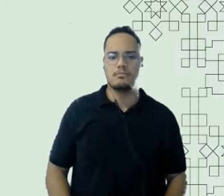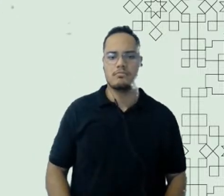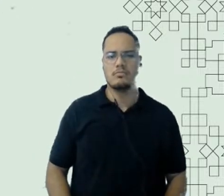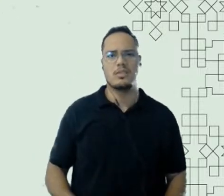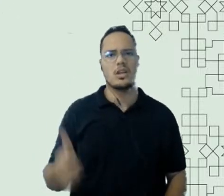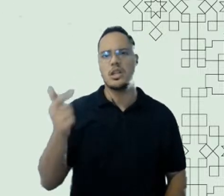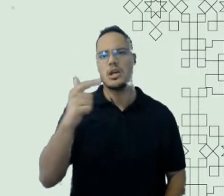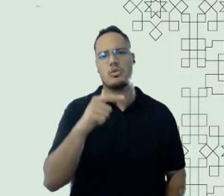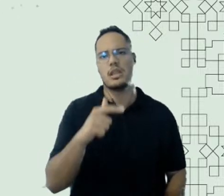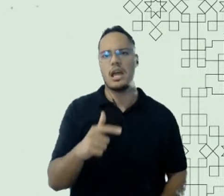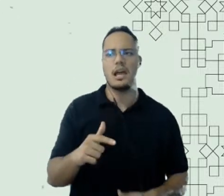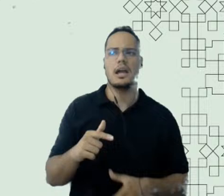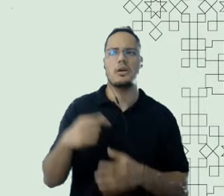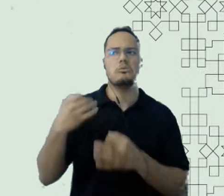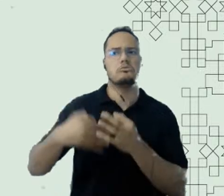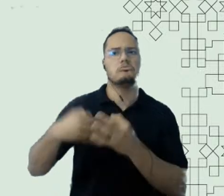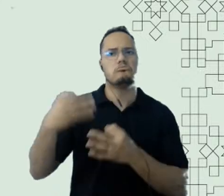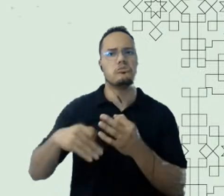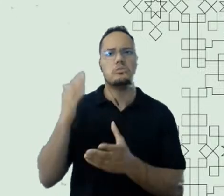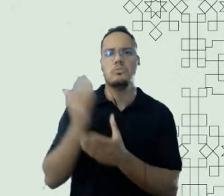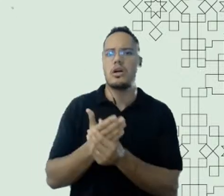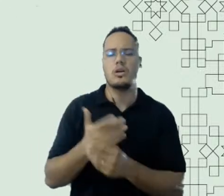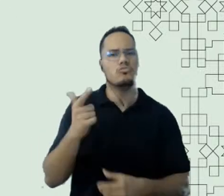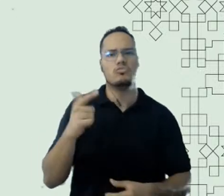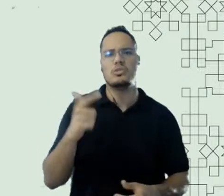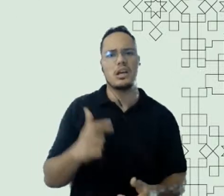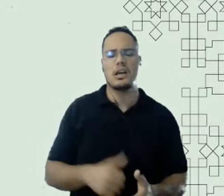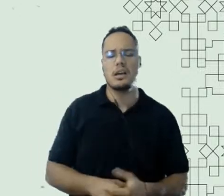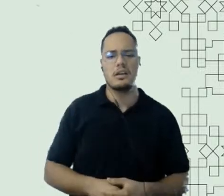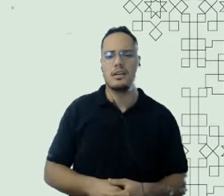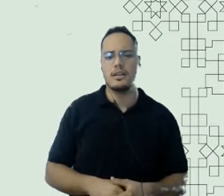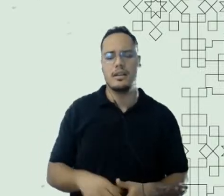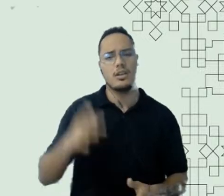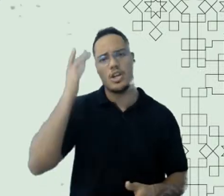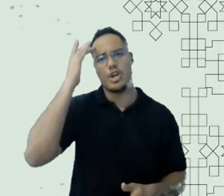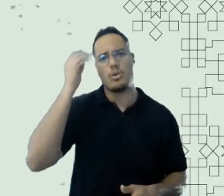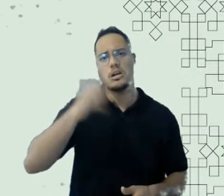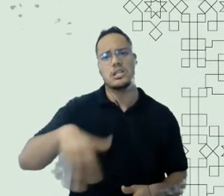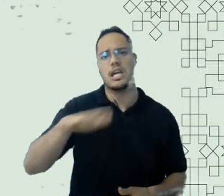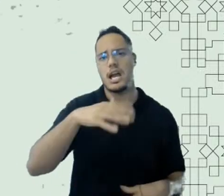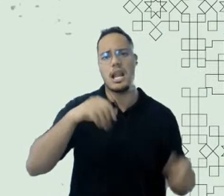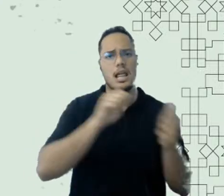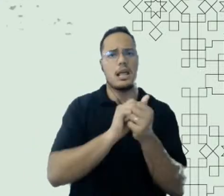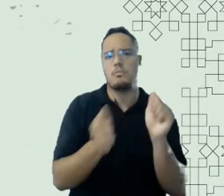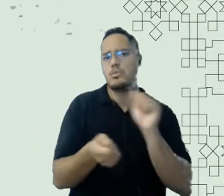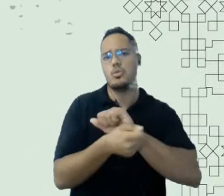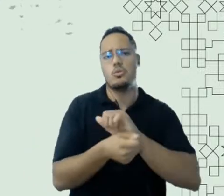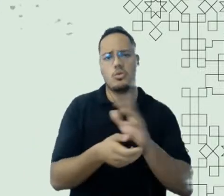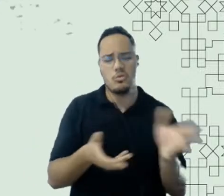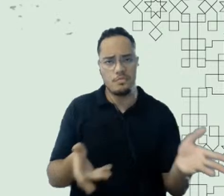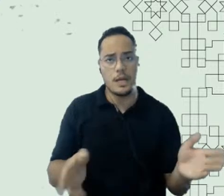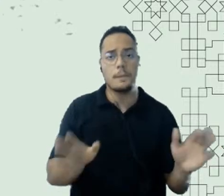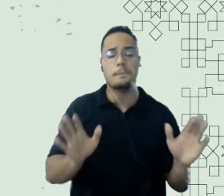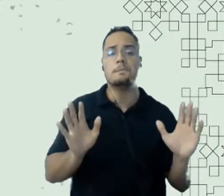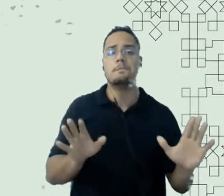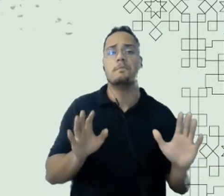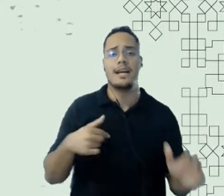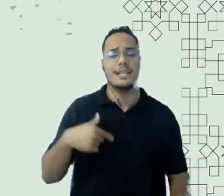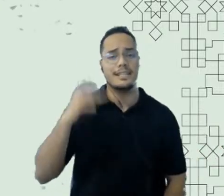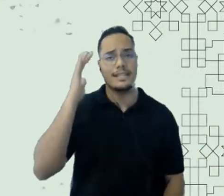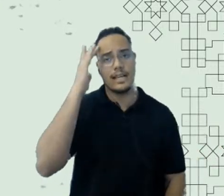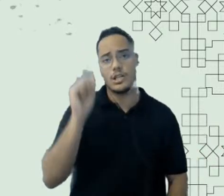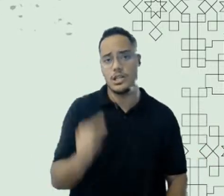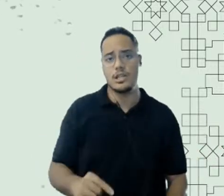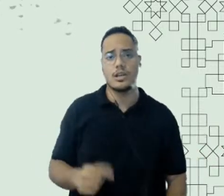know. But what I assume is that you have big copyright owners that started licensing, so